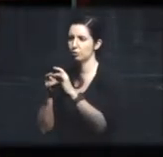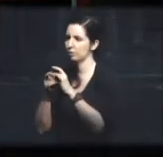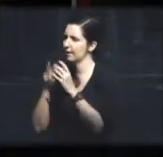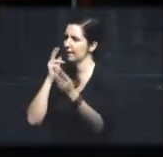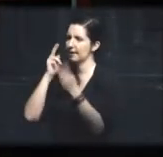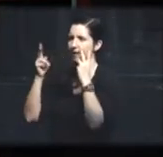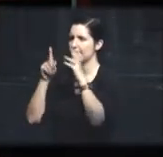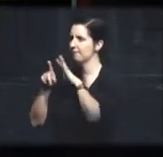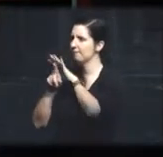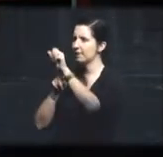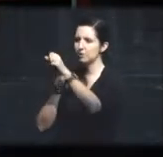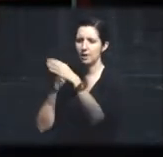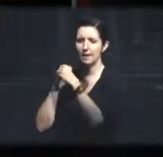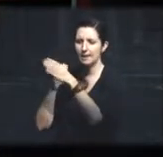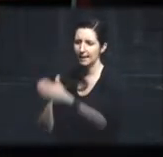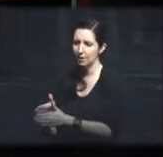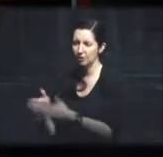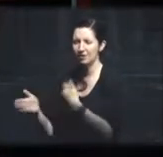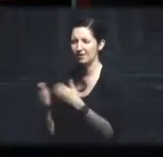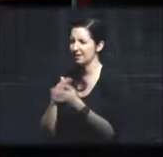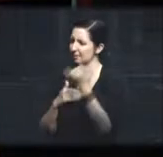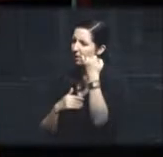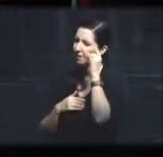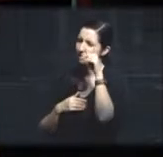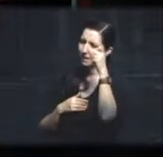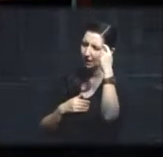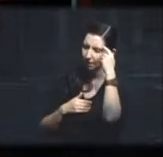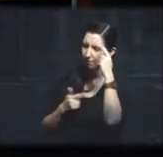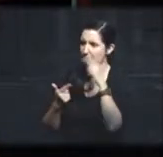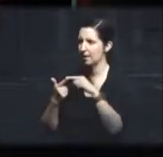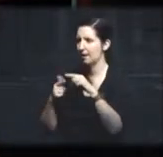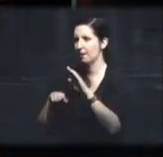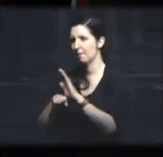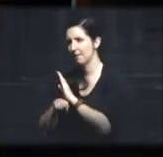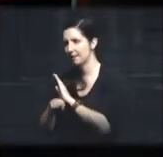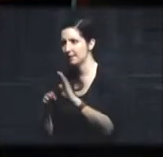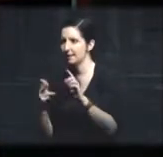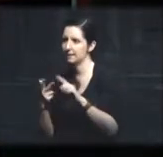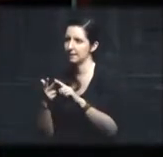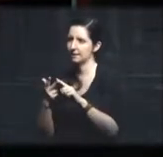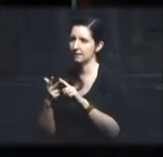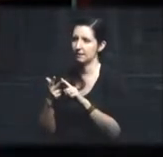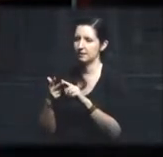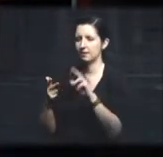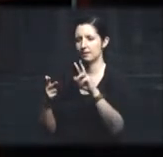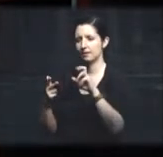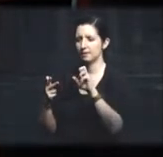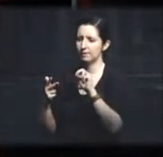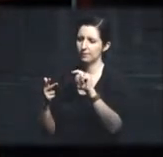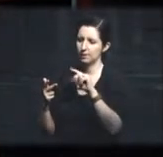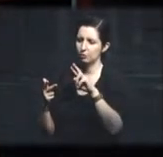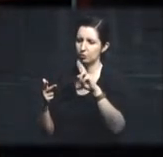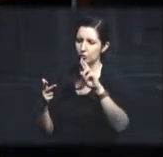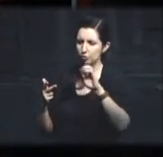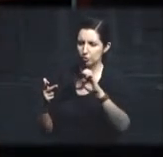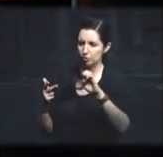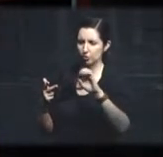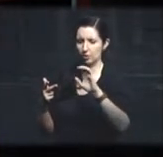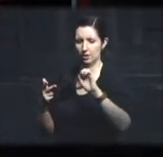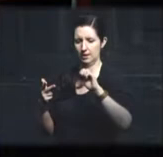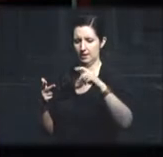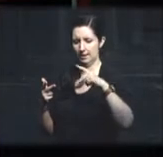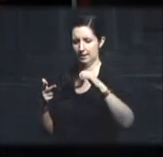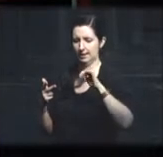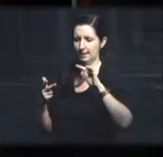leaders or business leaders or venture capitalists and people that support new business startups, and